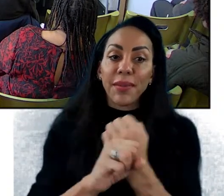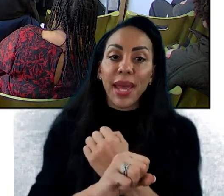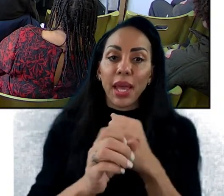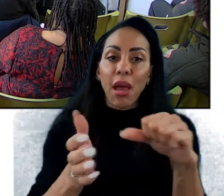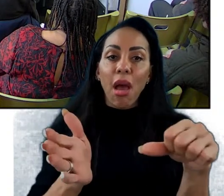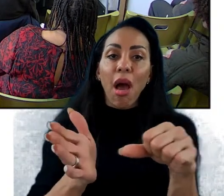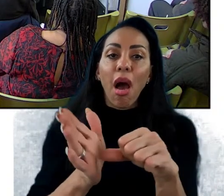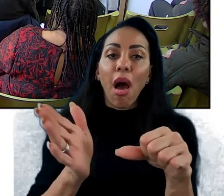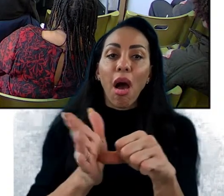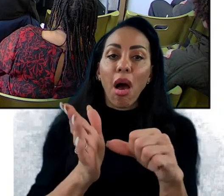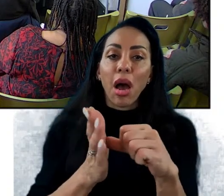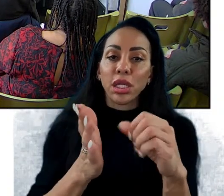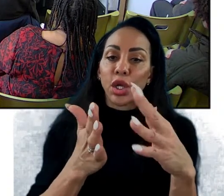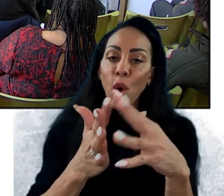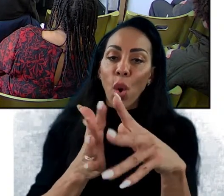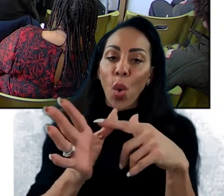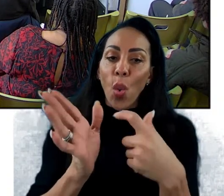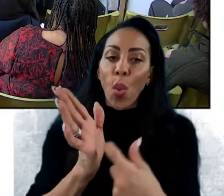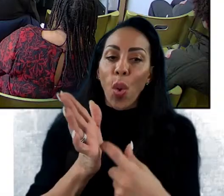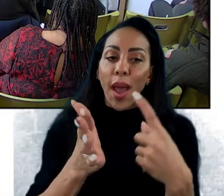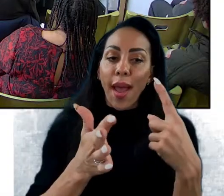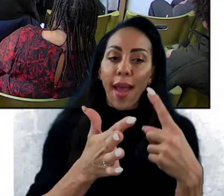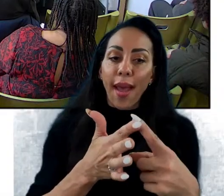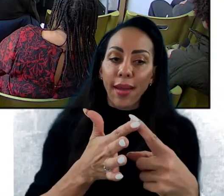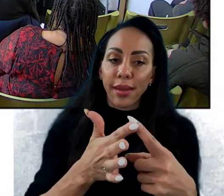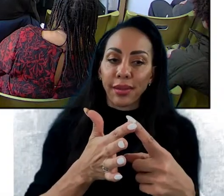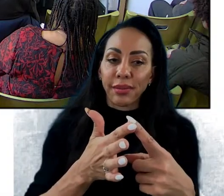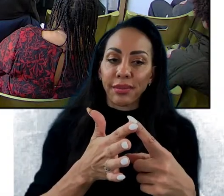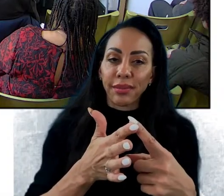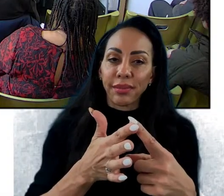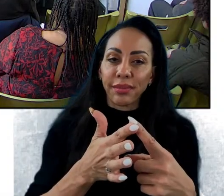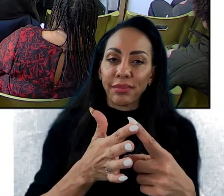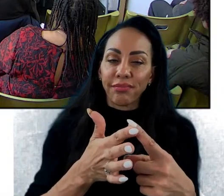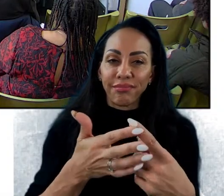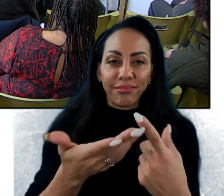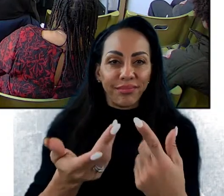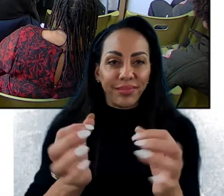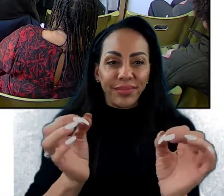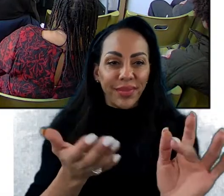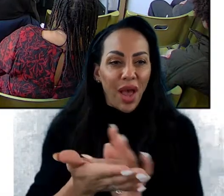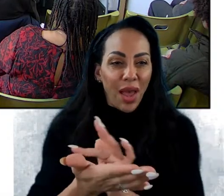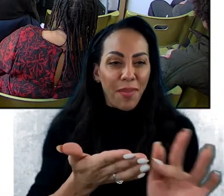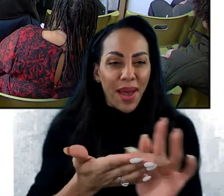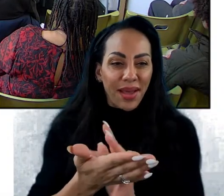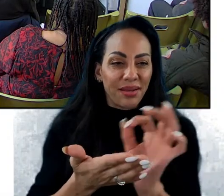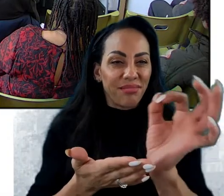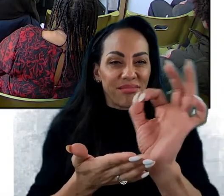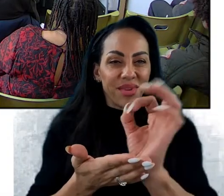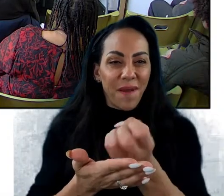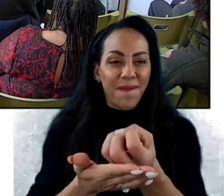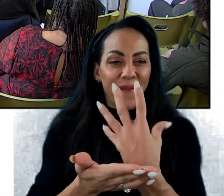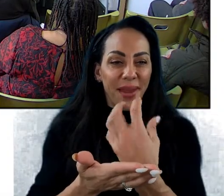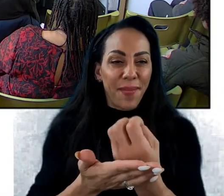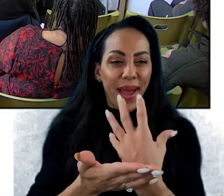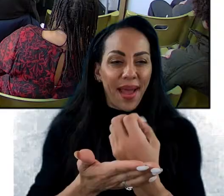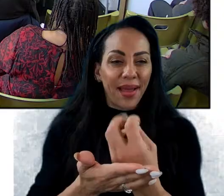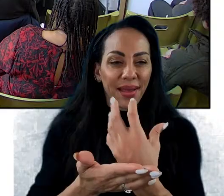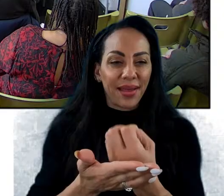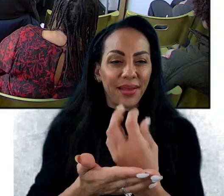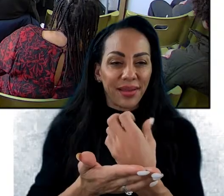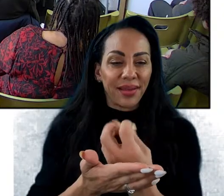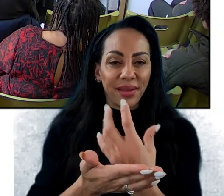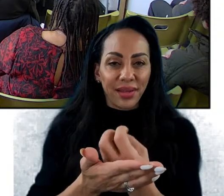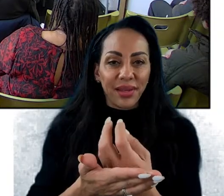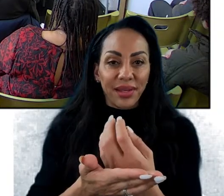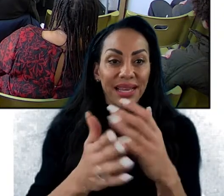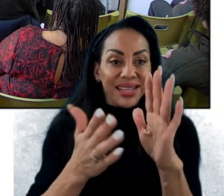most tactile, although you can have haptic feedback, they're not, especially on an iPad, you get no feedback. So yeah, most things that are tactile tend to be physical